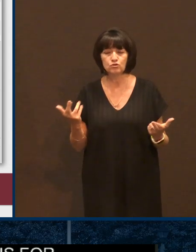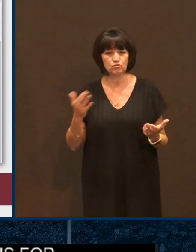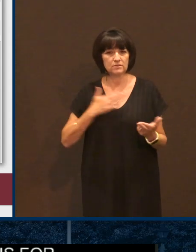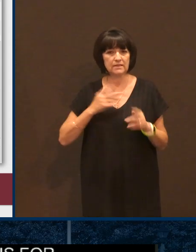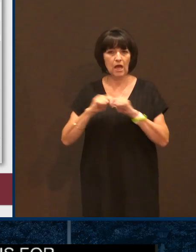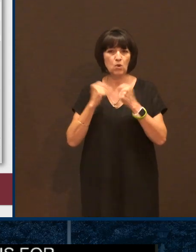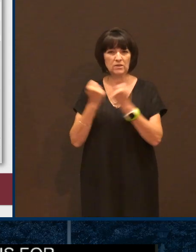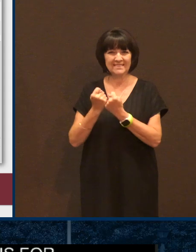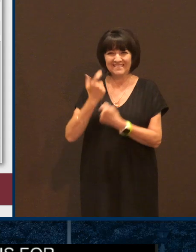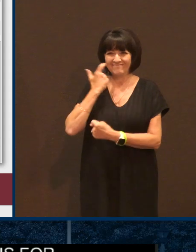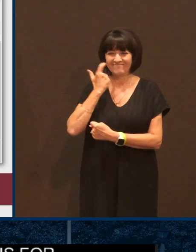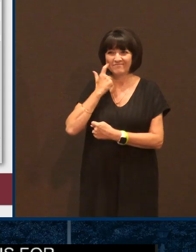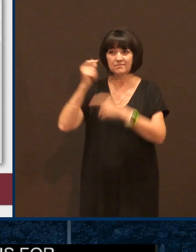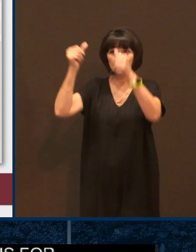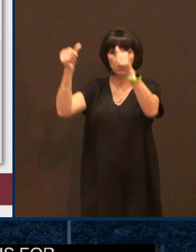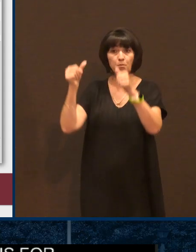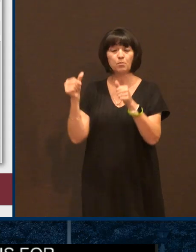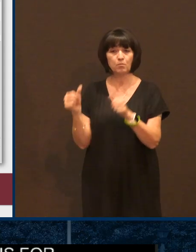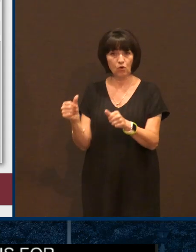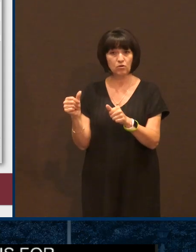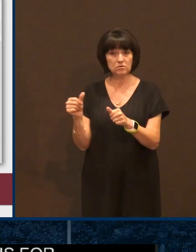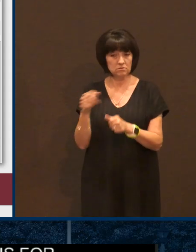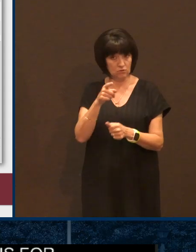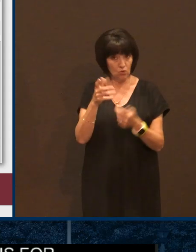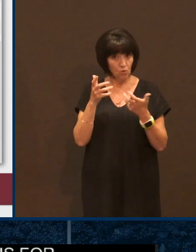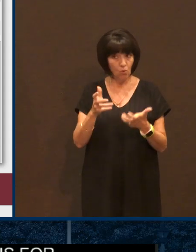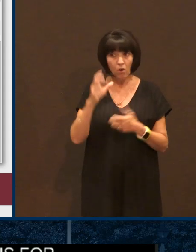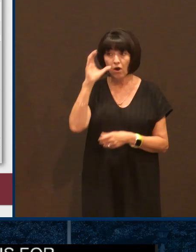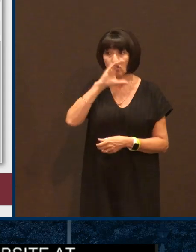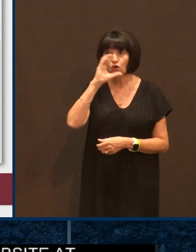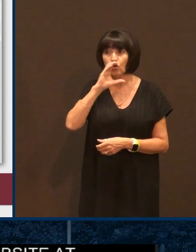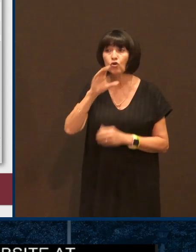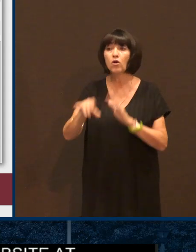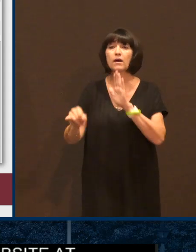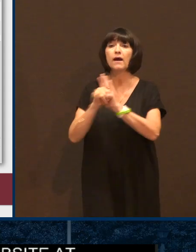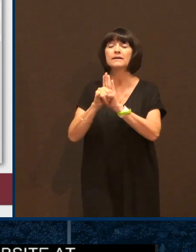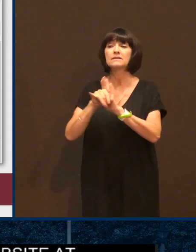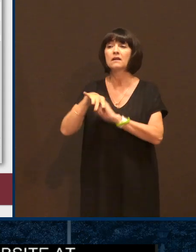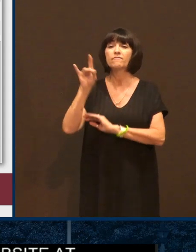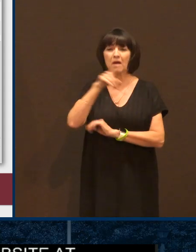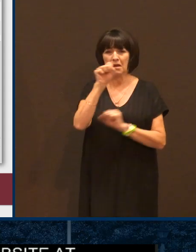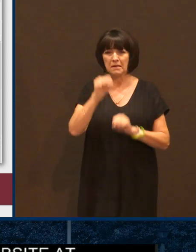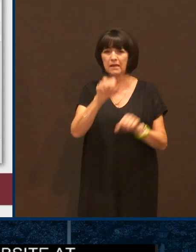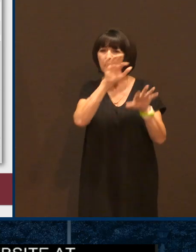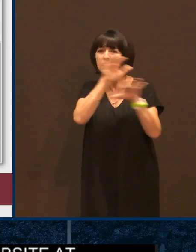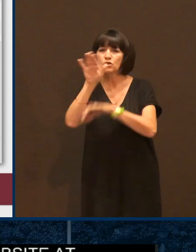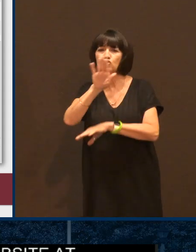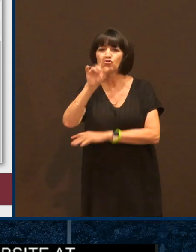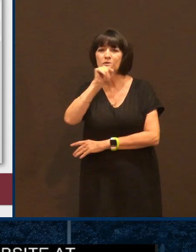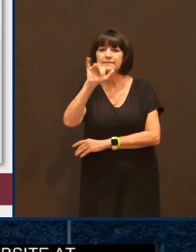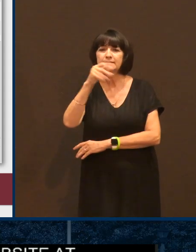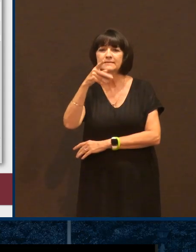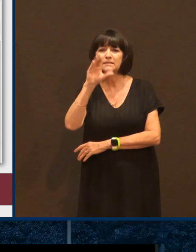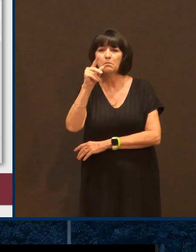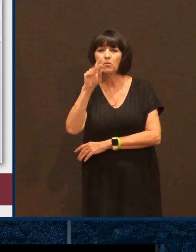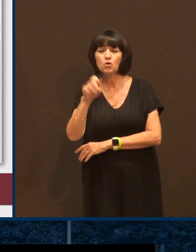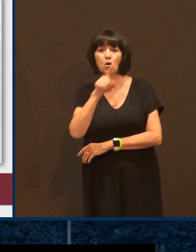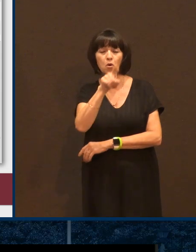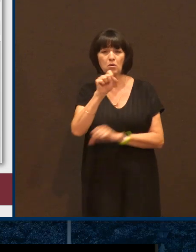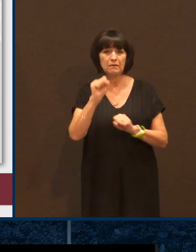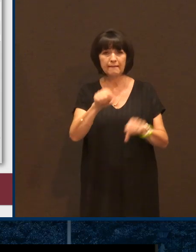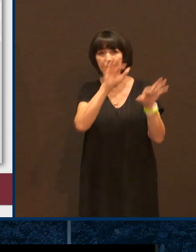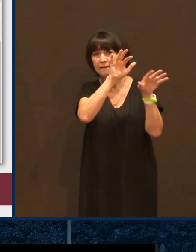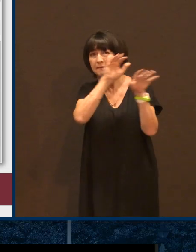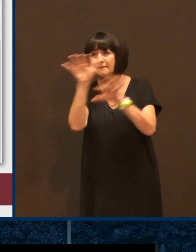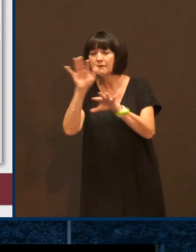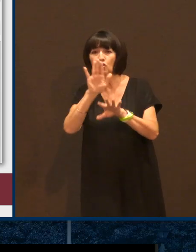website. Now when you want to find a testing site, you can put in a zip code, you can put in an address, and you'll get a